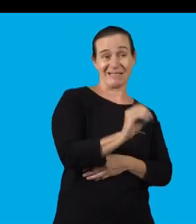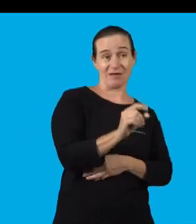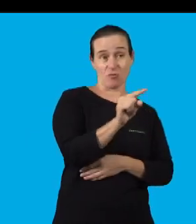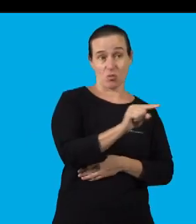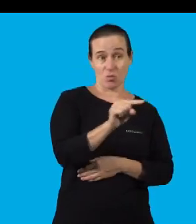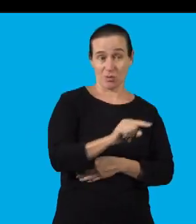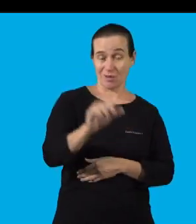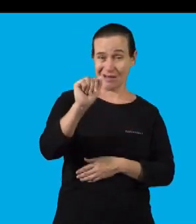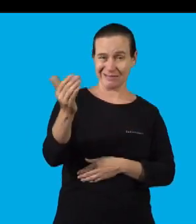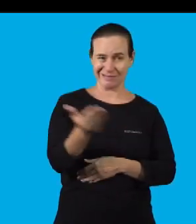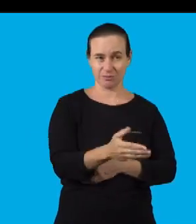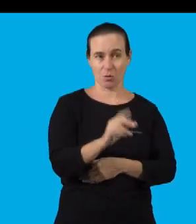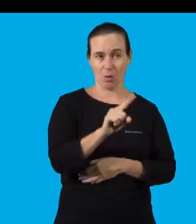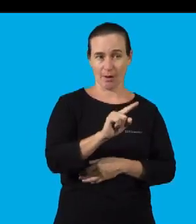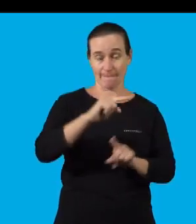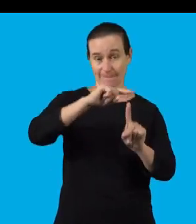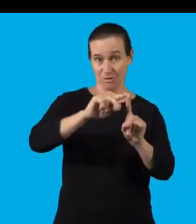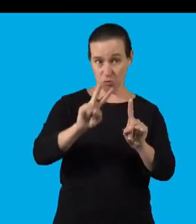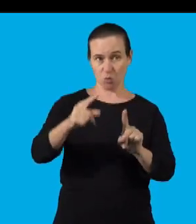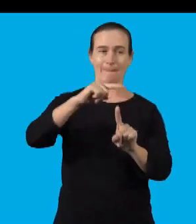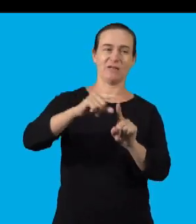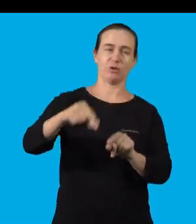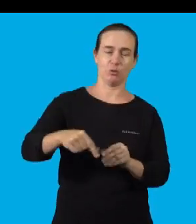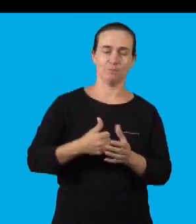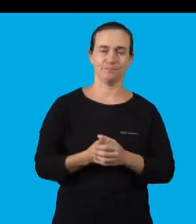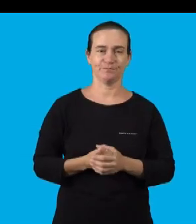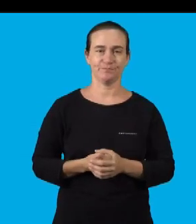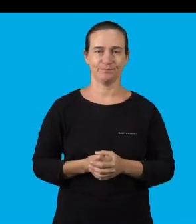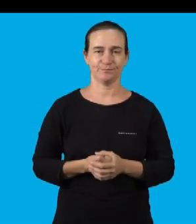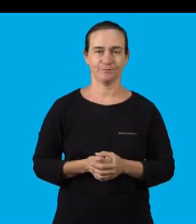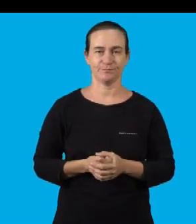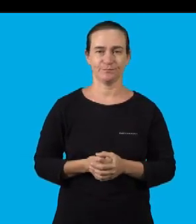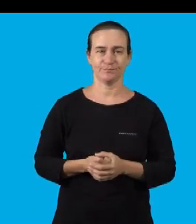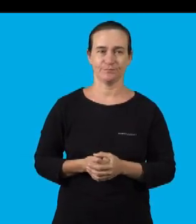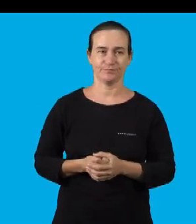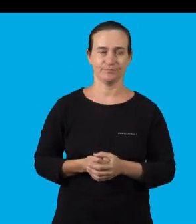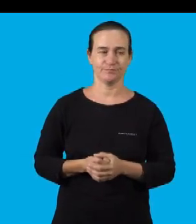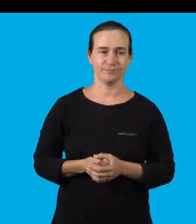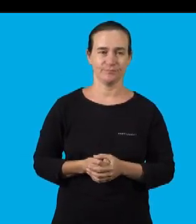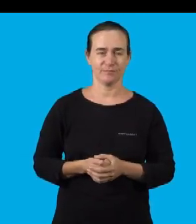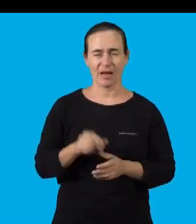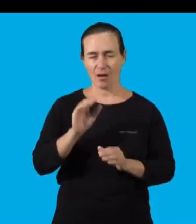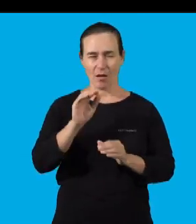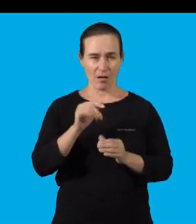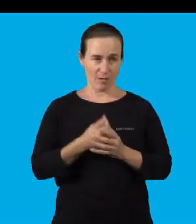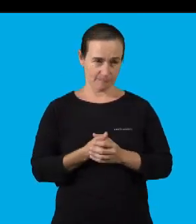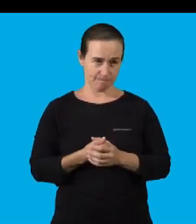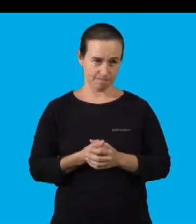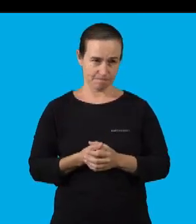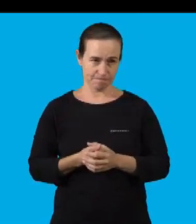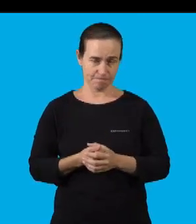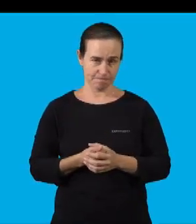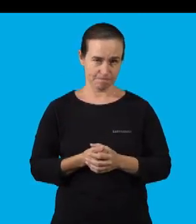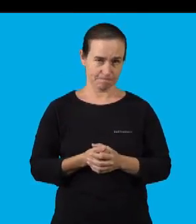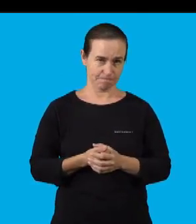to substitute. And after we've substituted those values there, we have 0 is equals